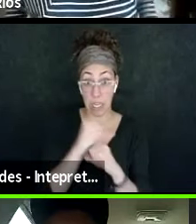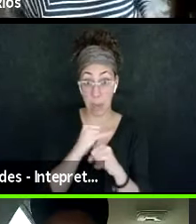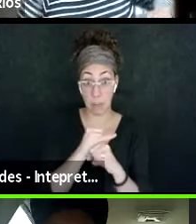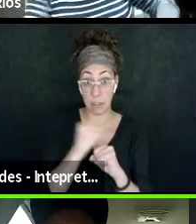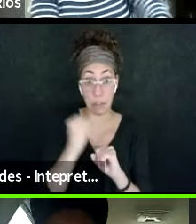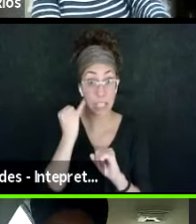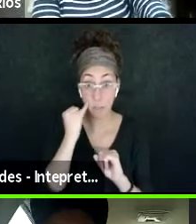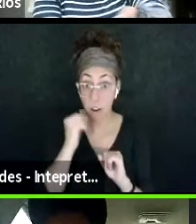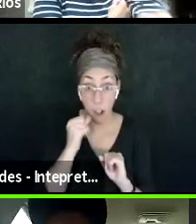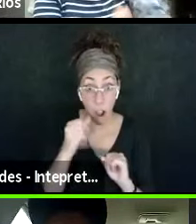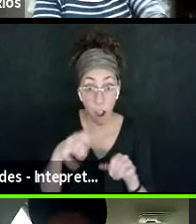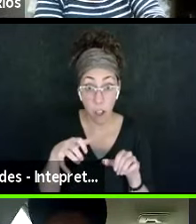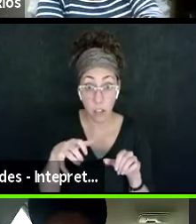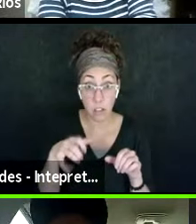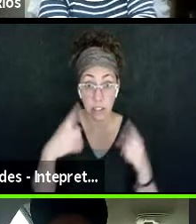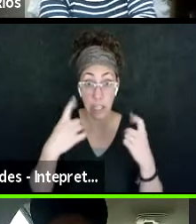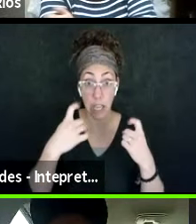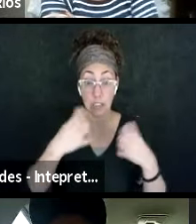test?